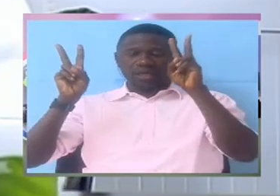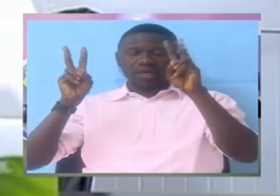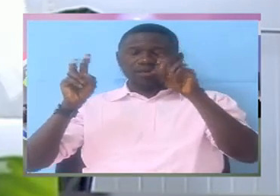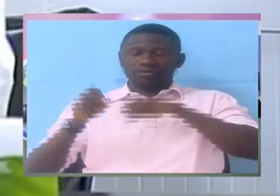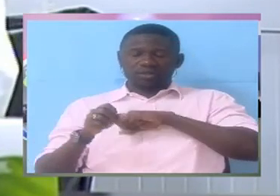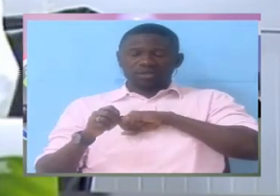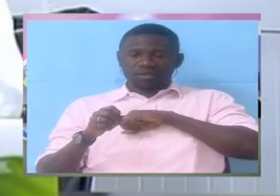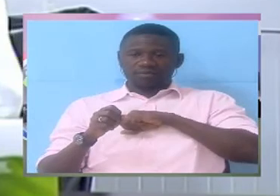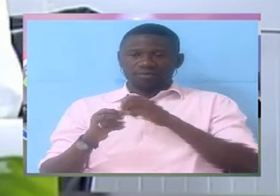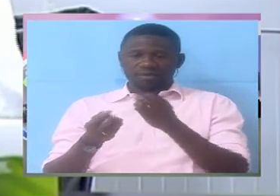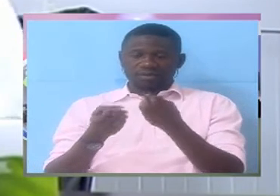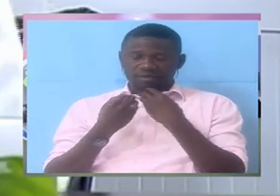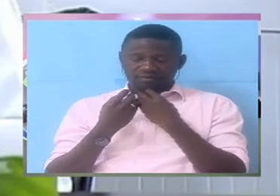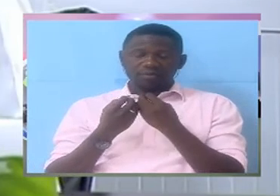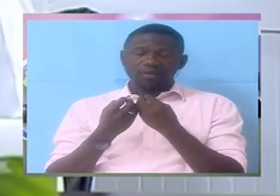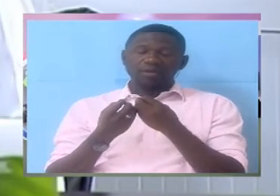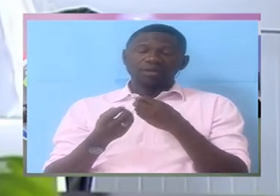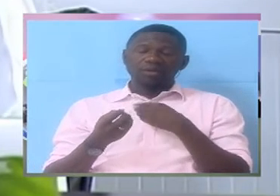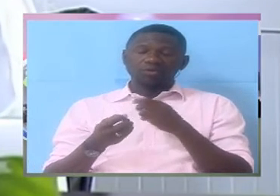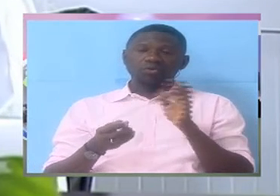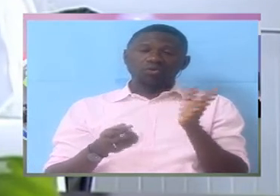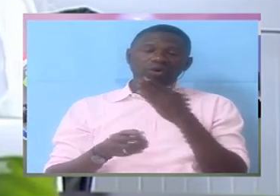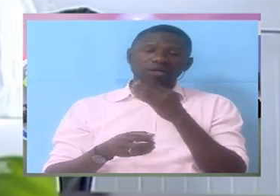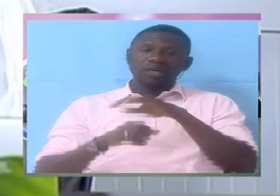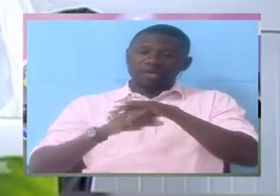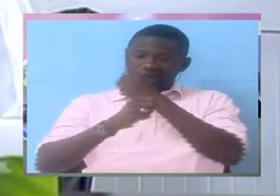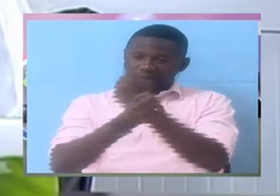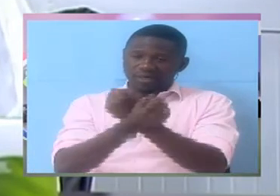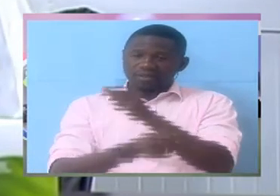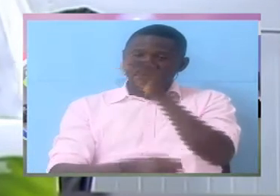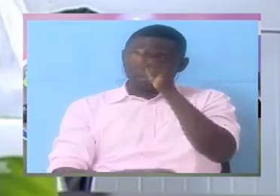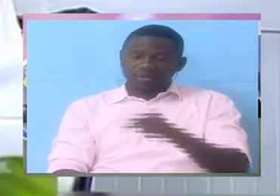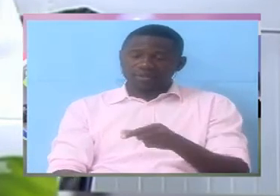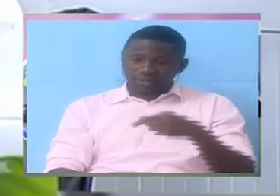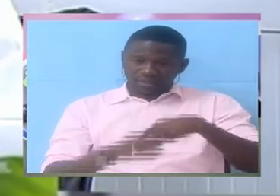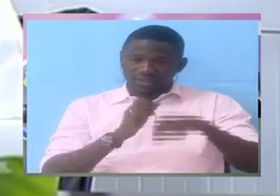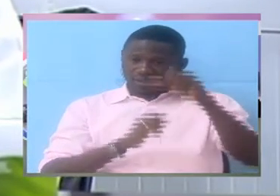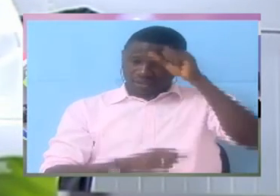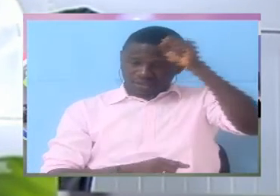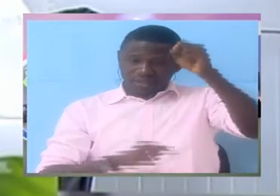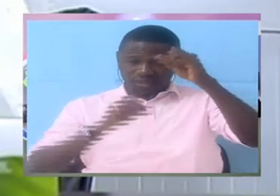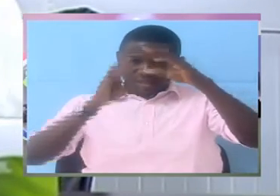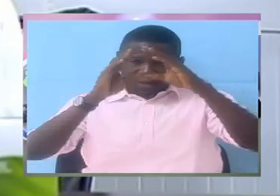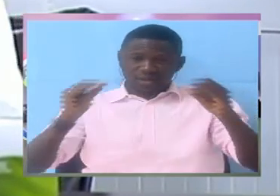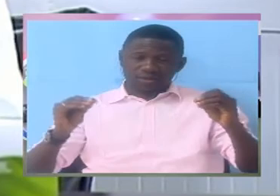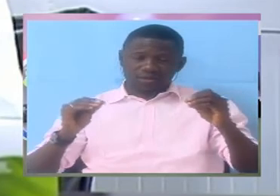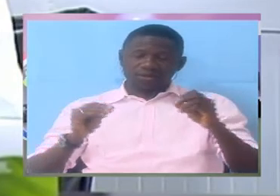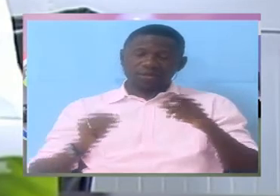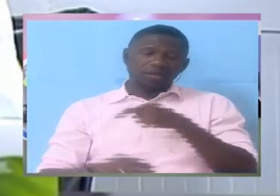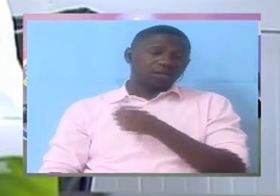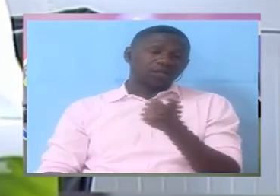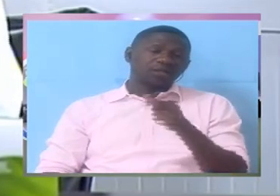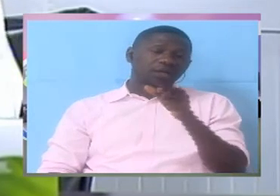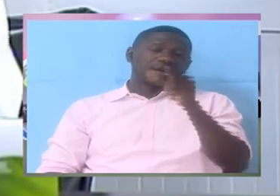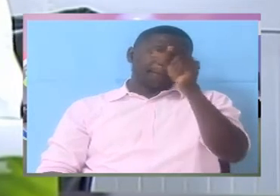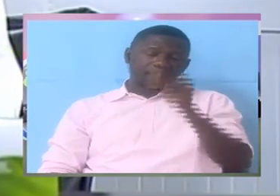arrest somebody from the State House, and that person was arrested